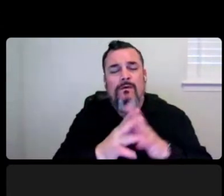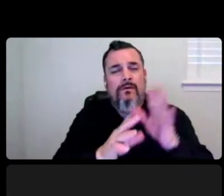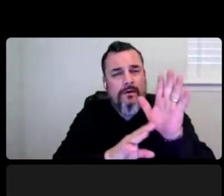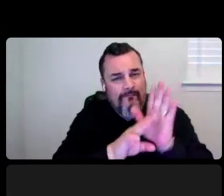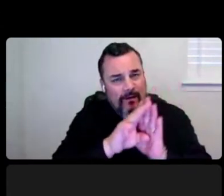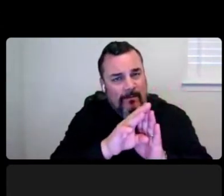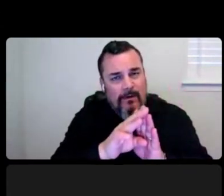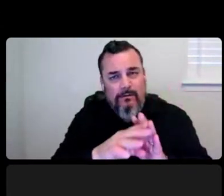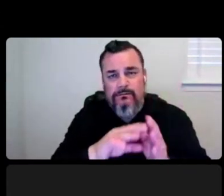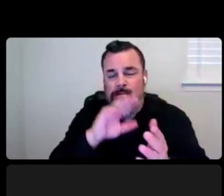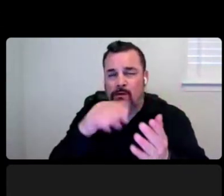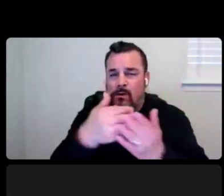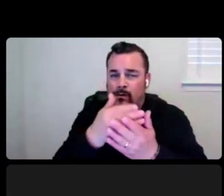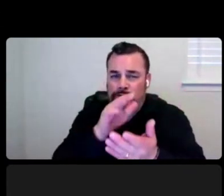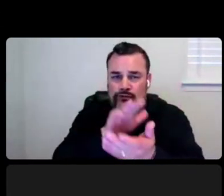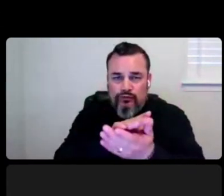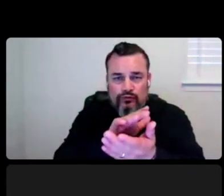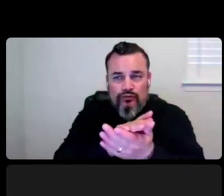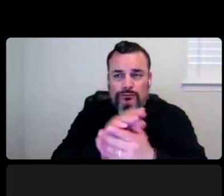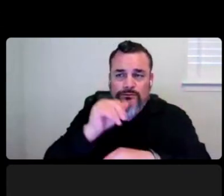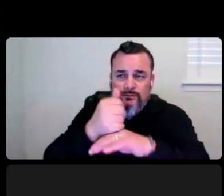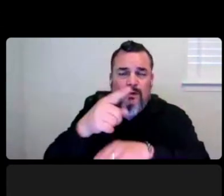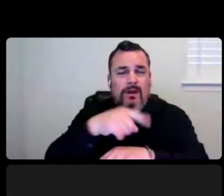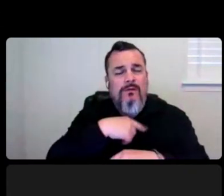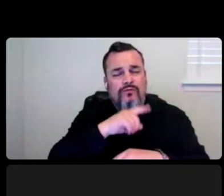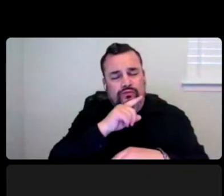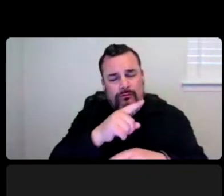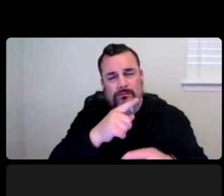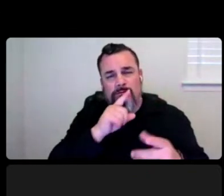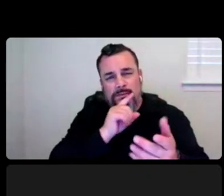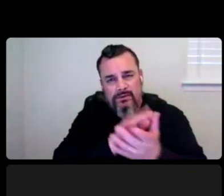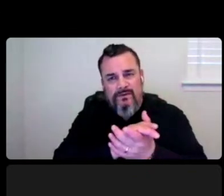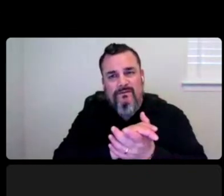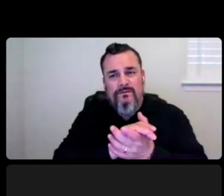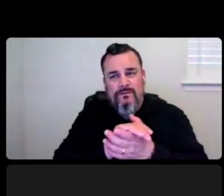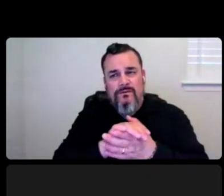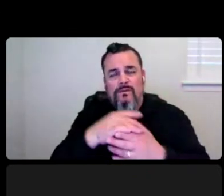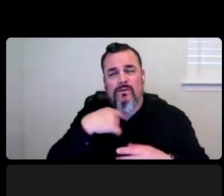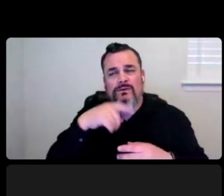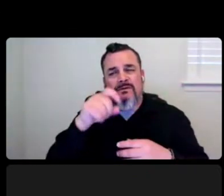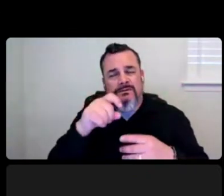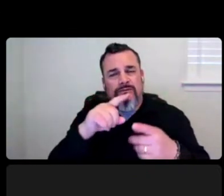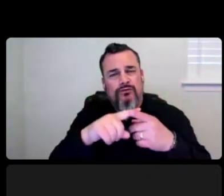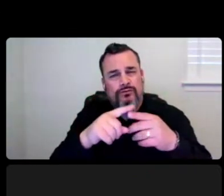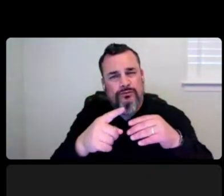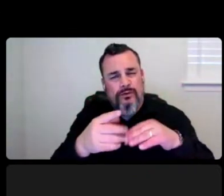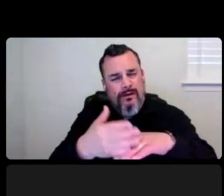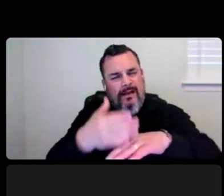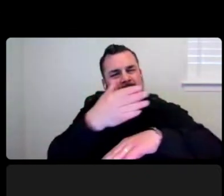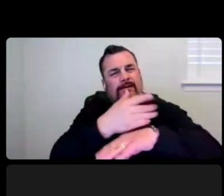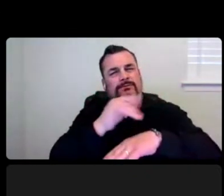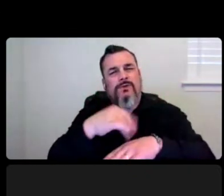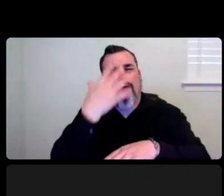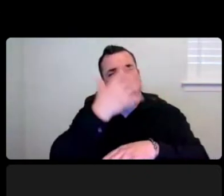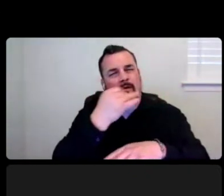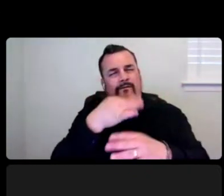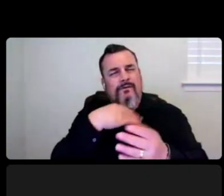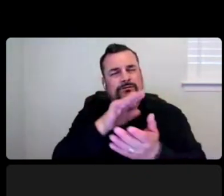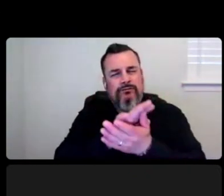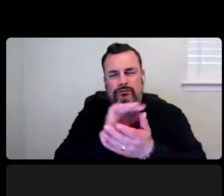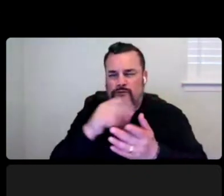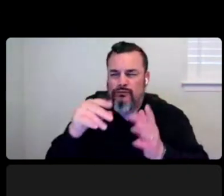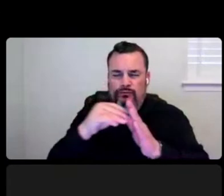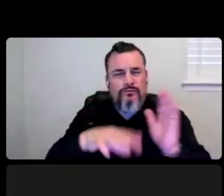development at all the school sites, because I truly believe that, you know, we need to enhance the look of our schools so that our students